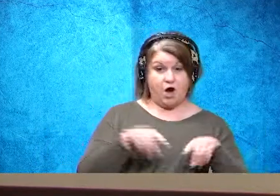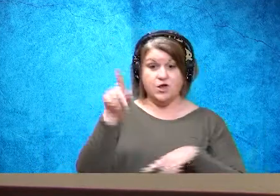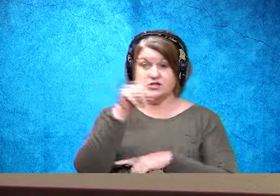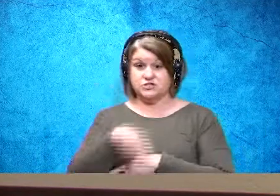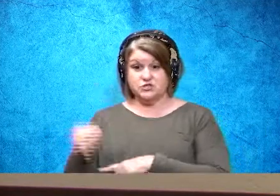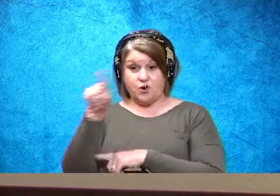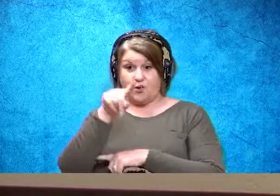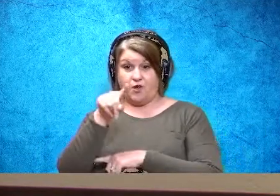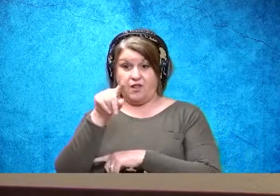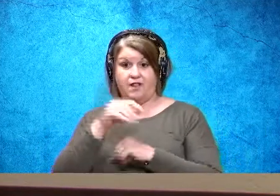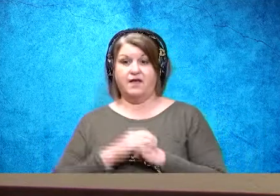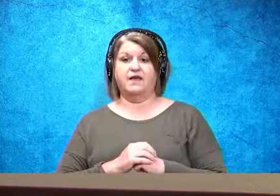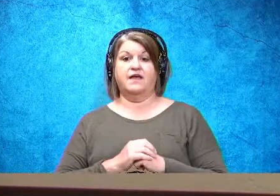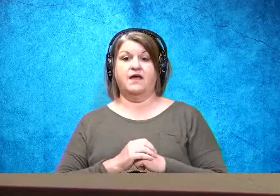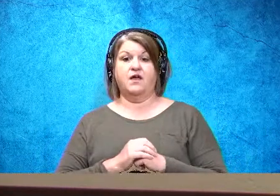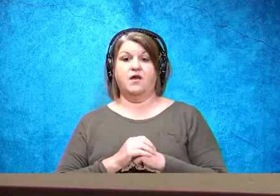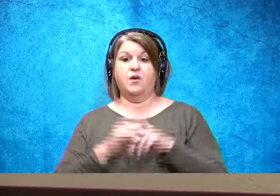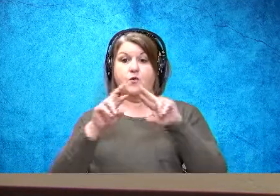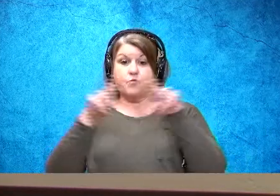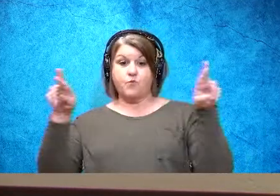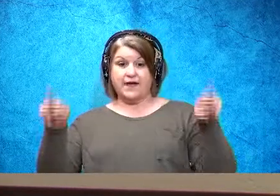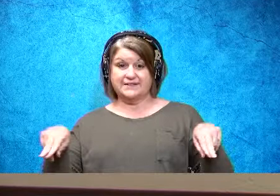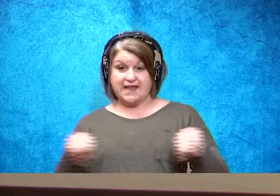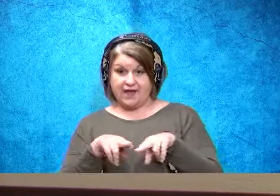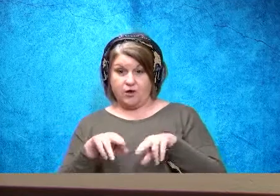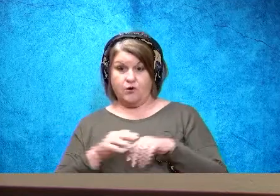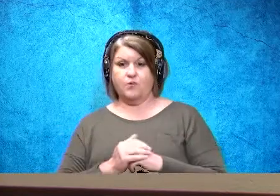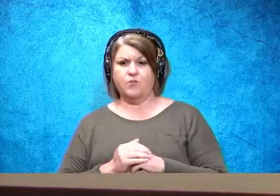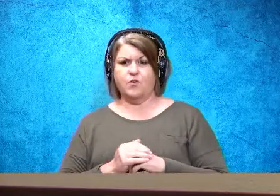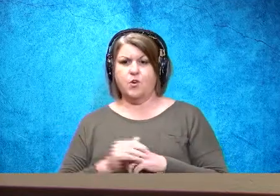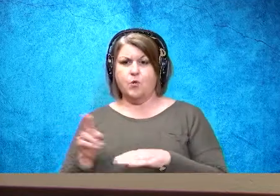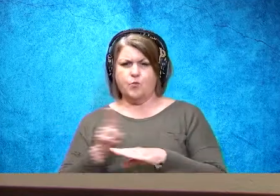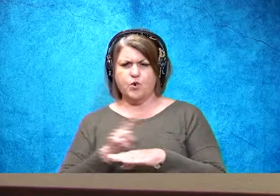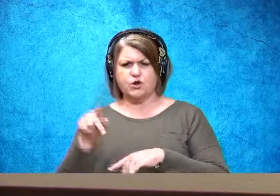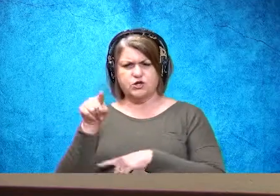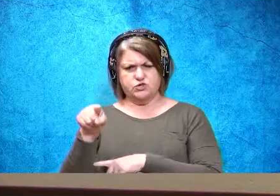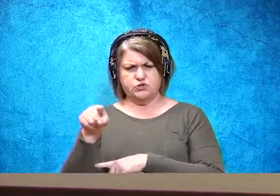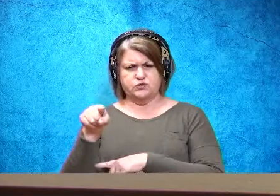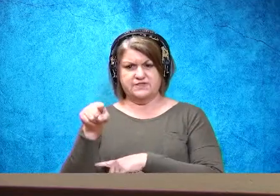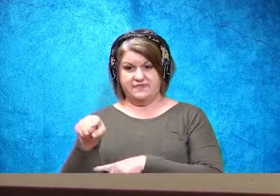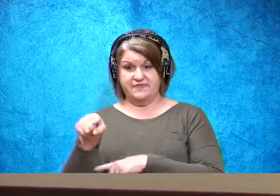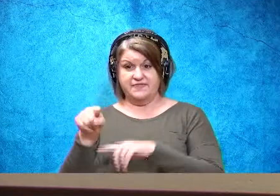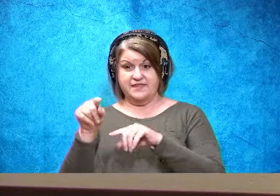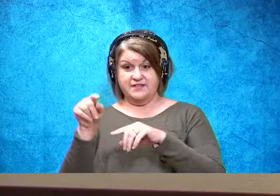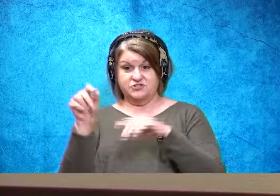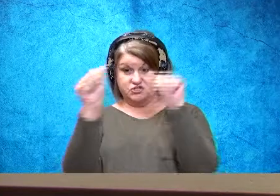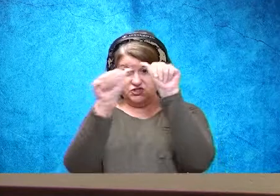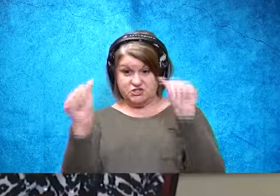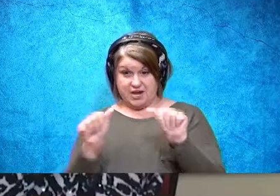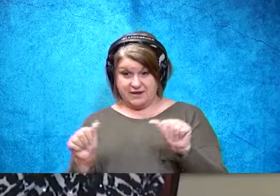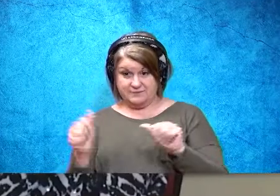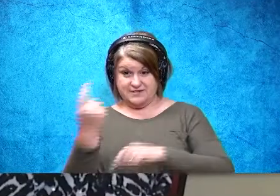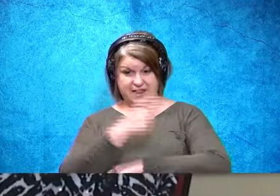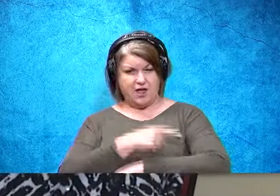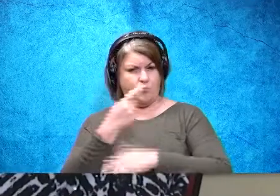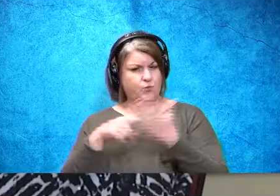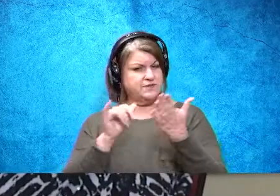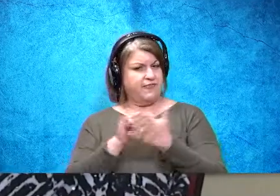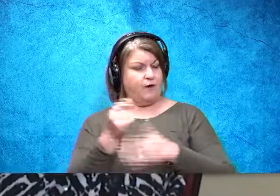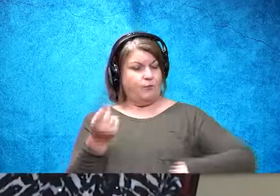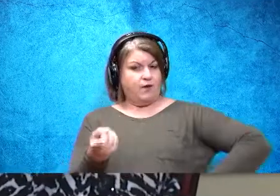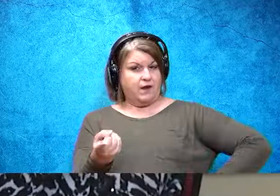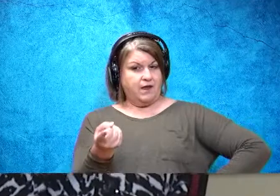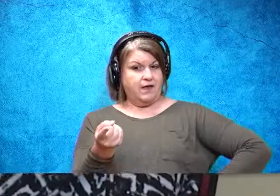circle, rectangle, and we're going to use this shape today. So if you know this shape, what is this one?